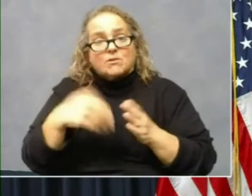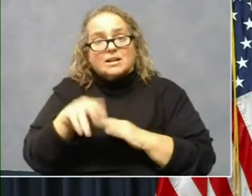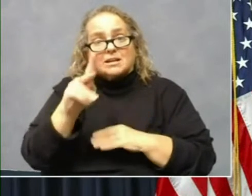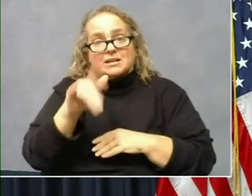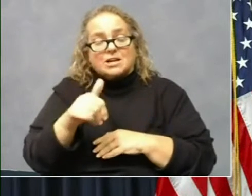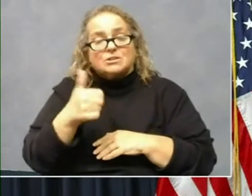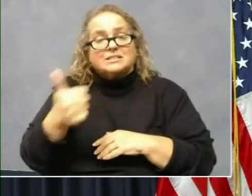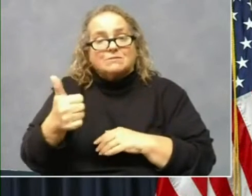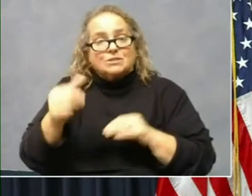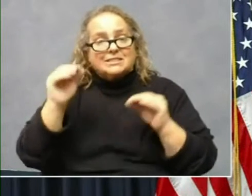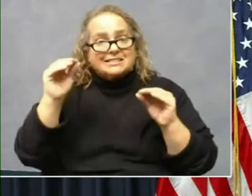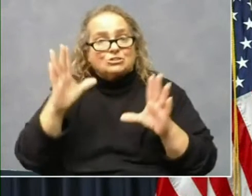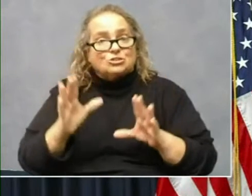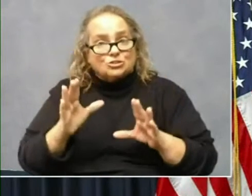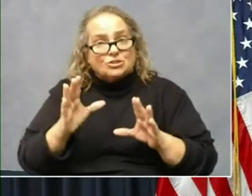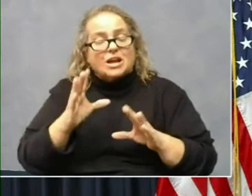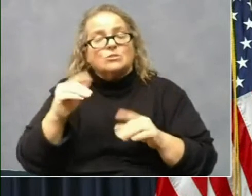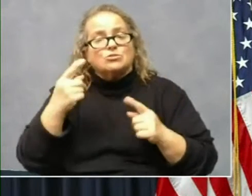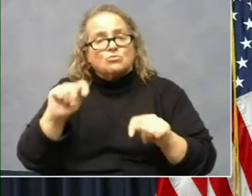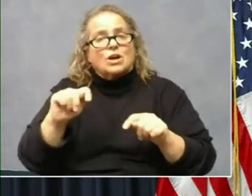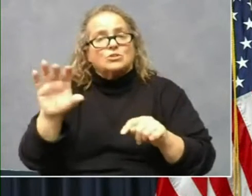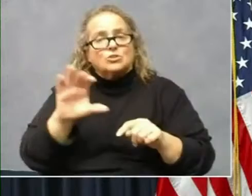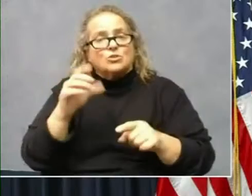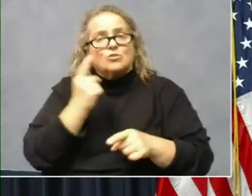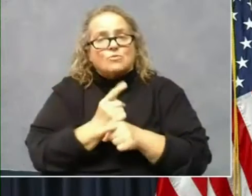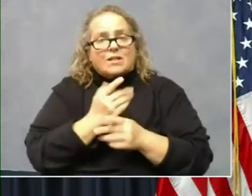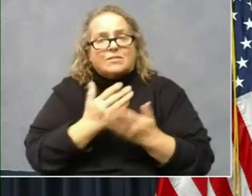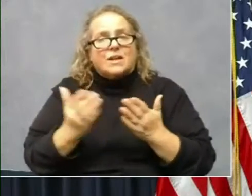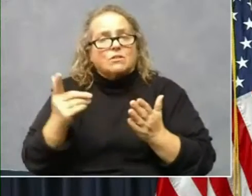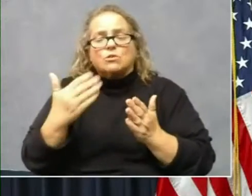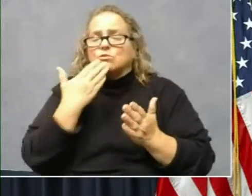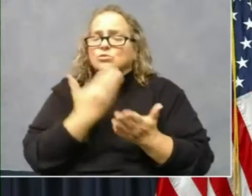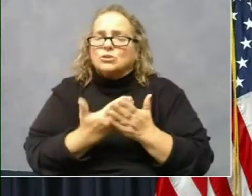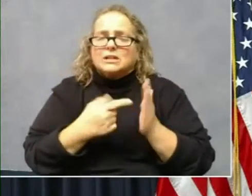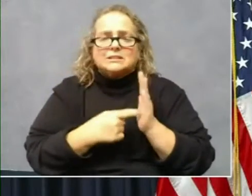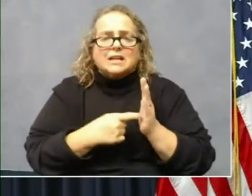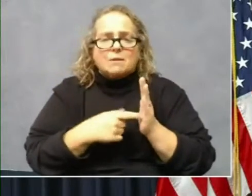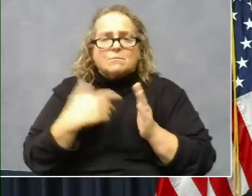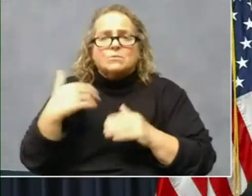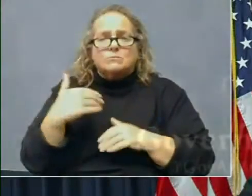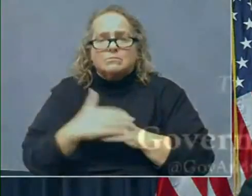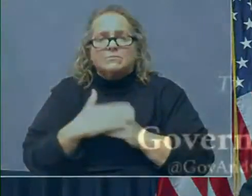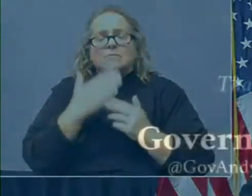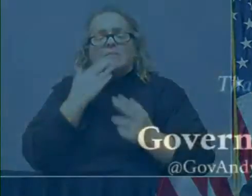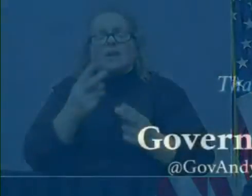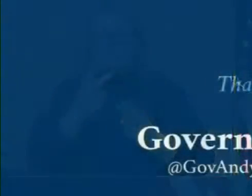and knew it was the right thing to do. Their example is pretty special. Thank you all very much.